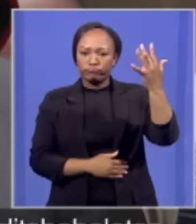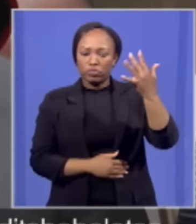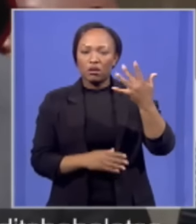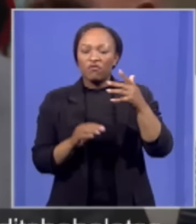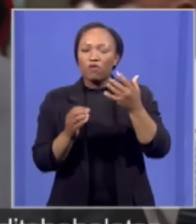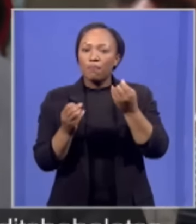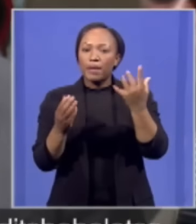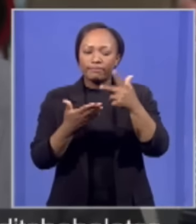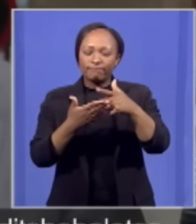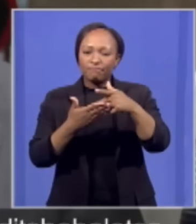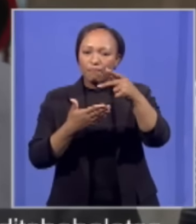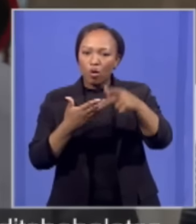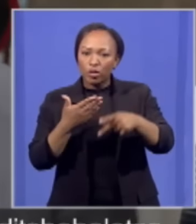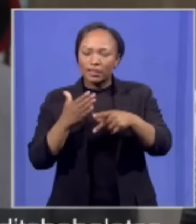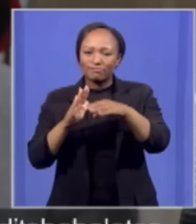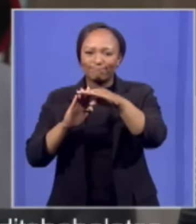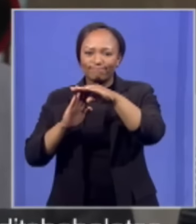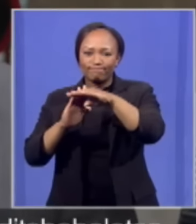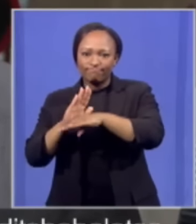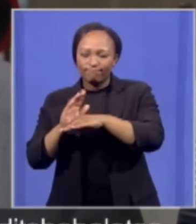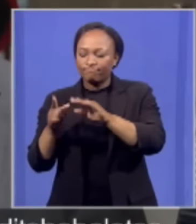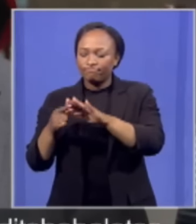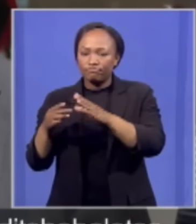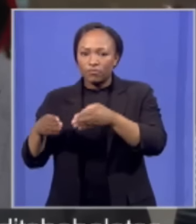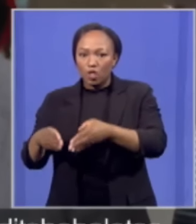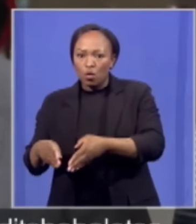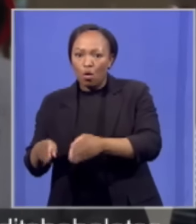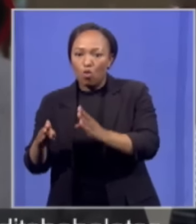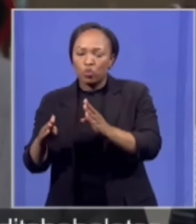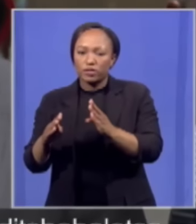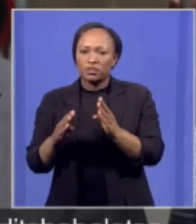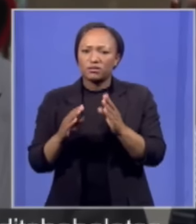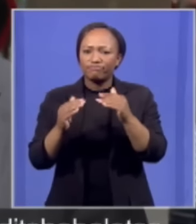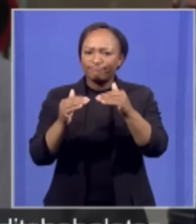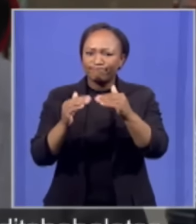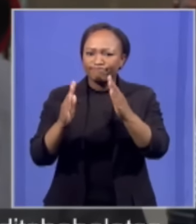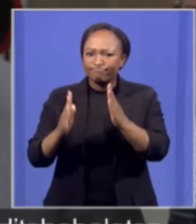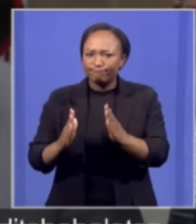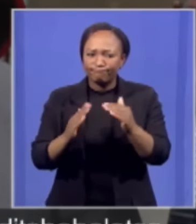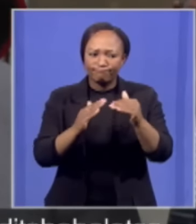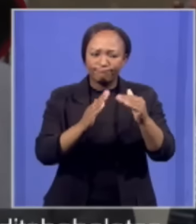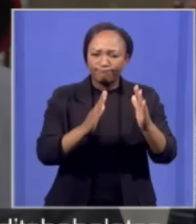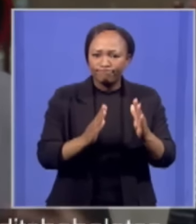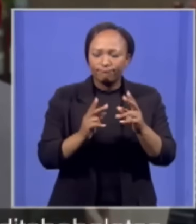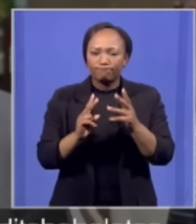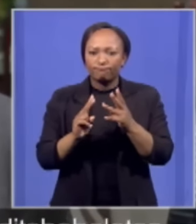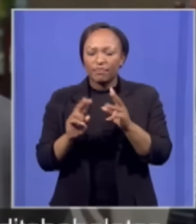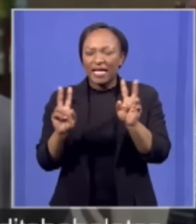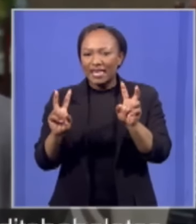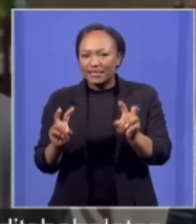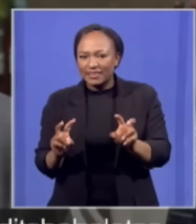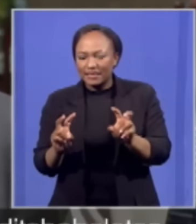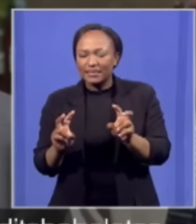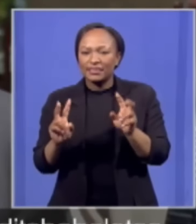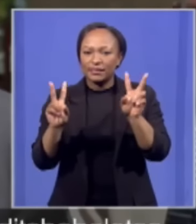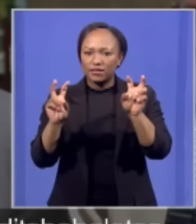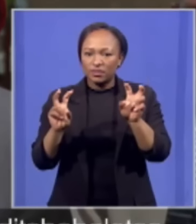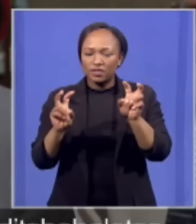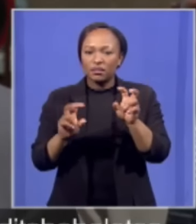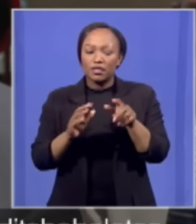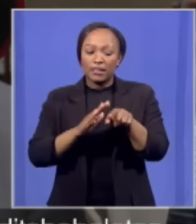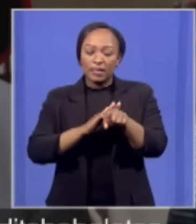of projects, roads, human settlement, electricity issues. The district mayor is